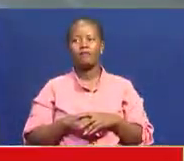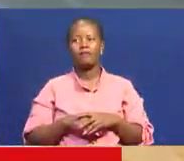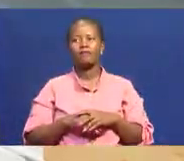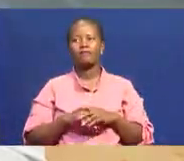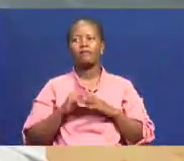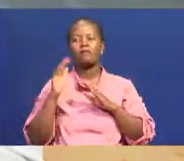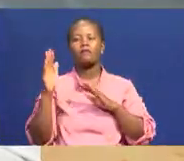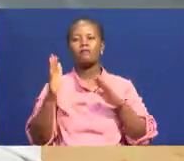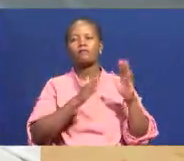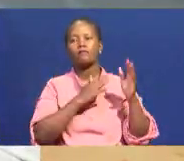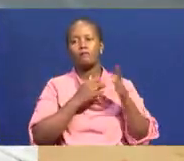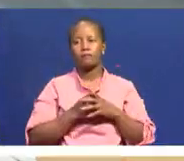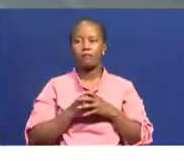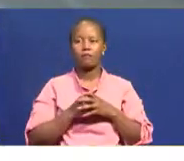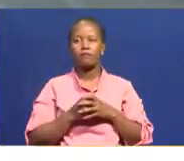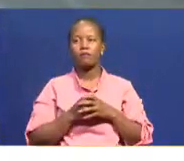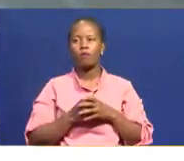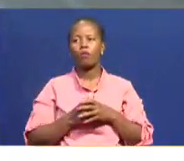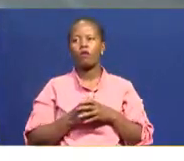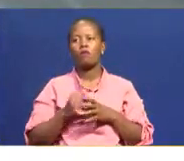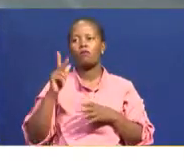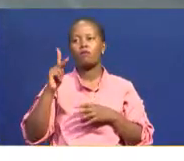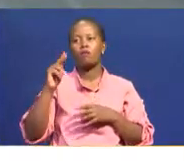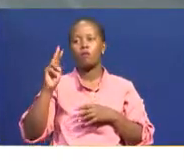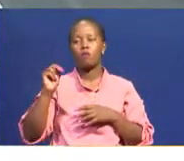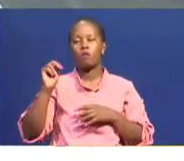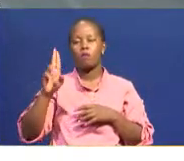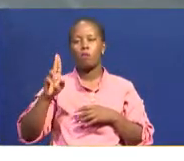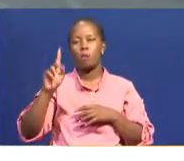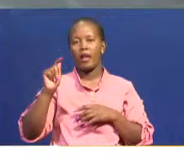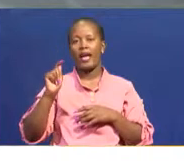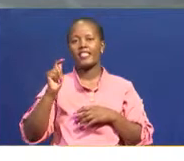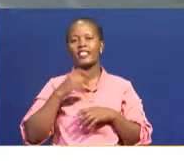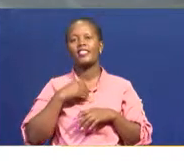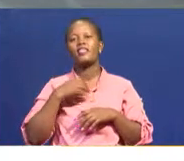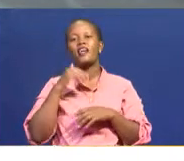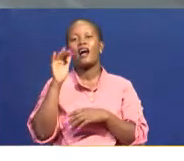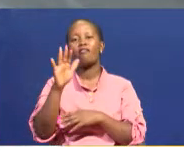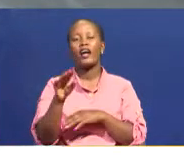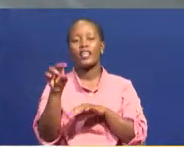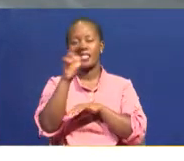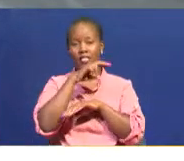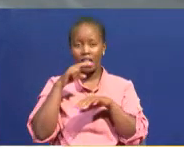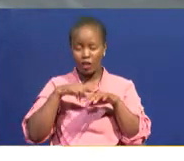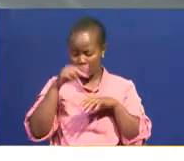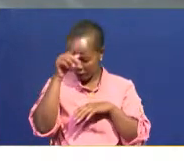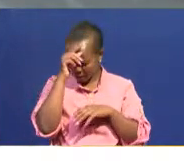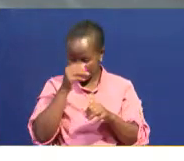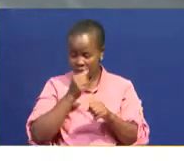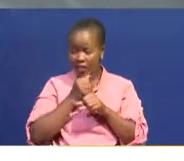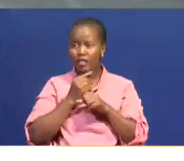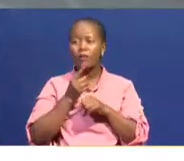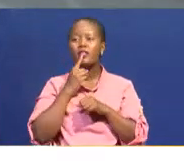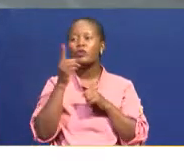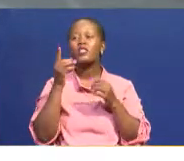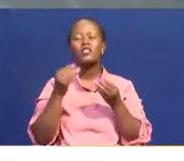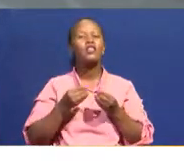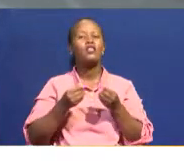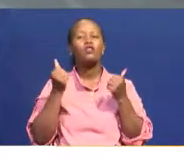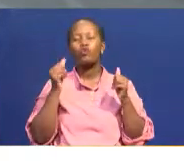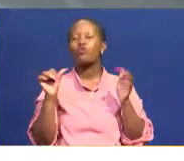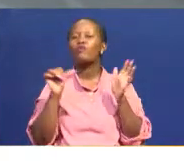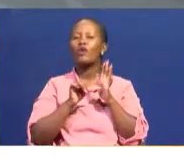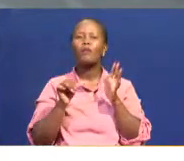The Kenya National Union of Teachers has urged the national government to promptly deal with rising insecurity cases in